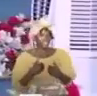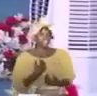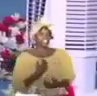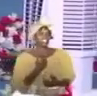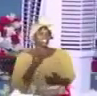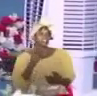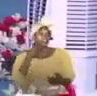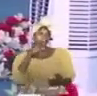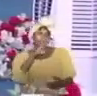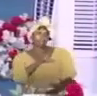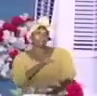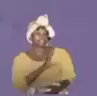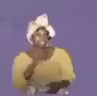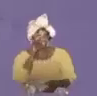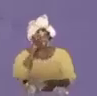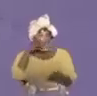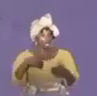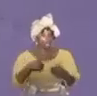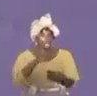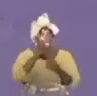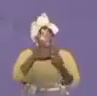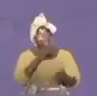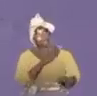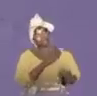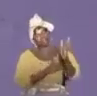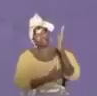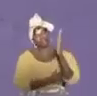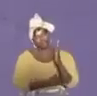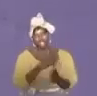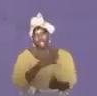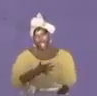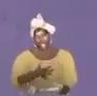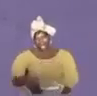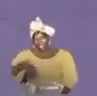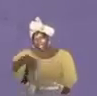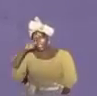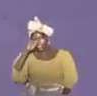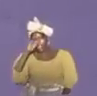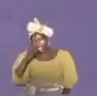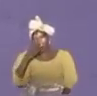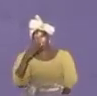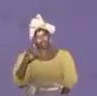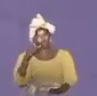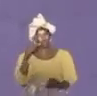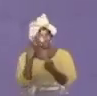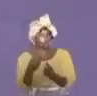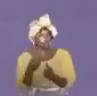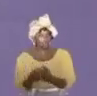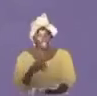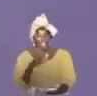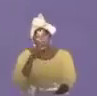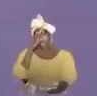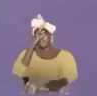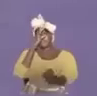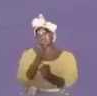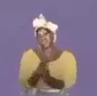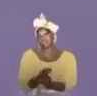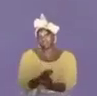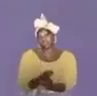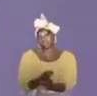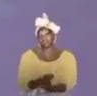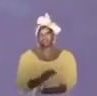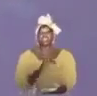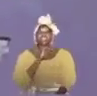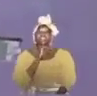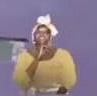have about God and the integrity of His word. Number one, faith